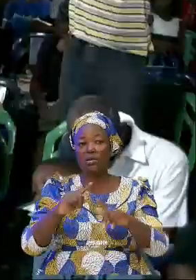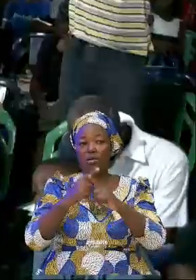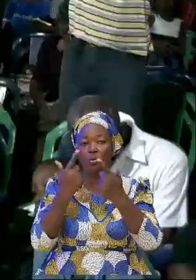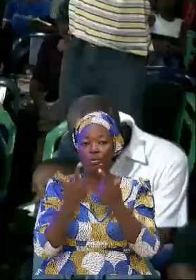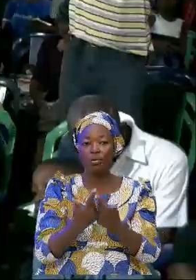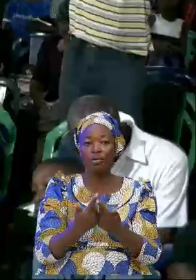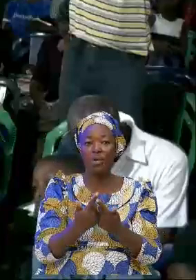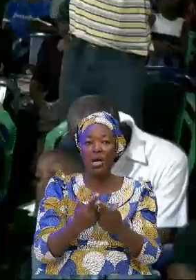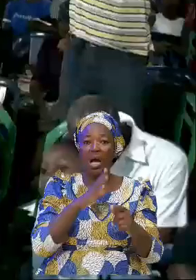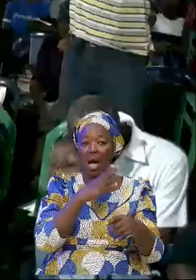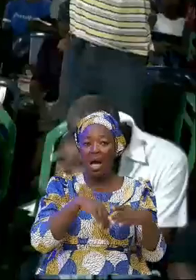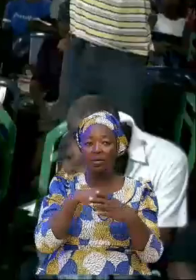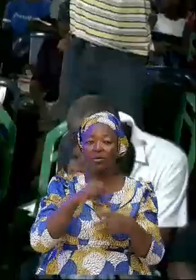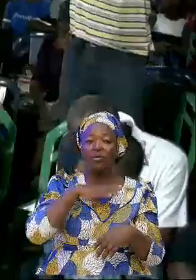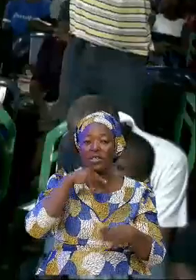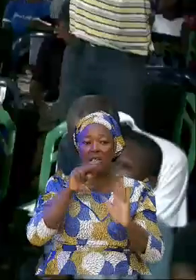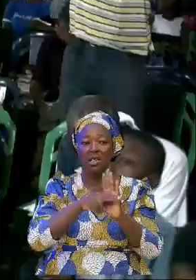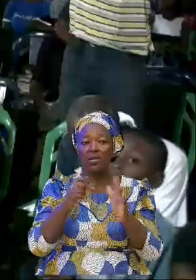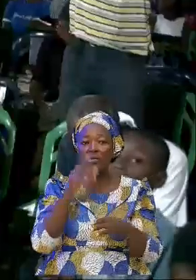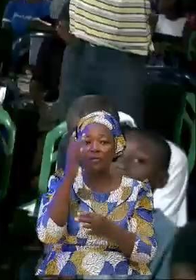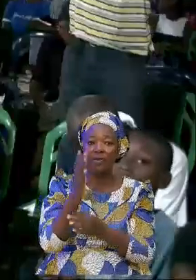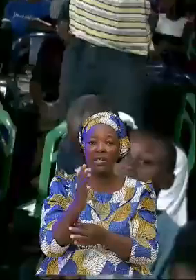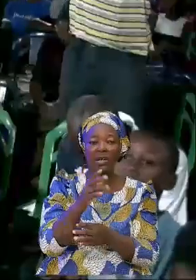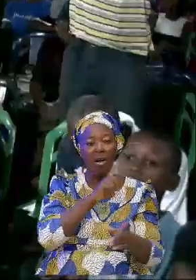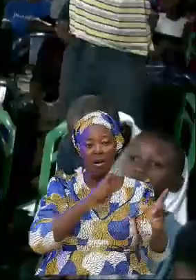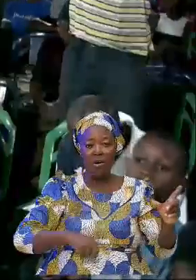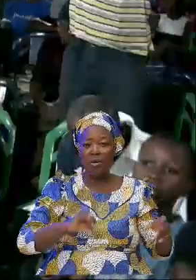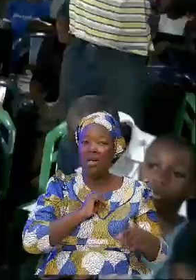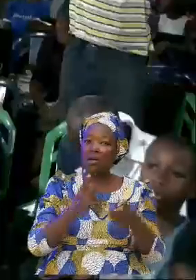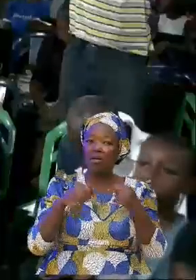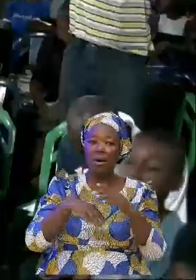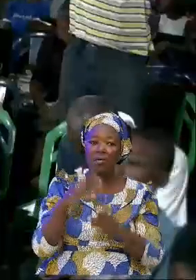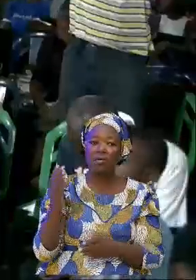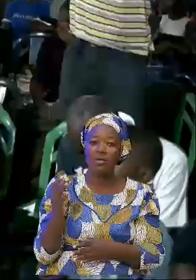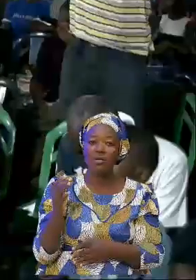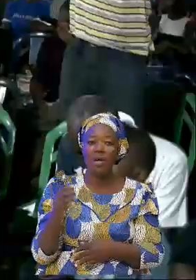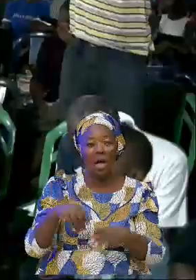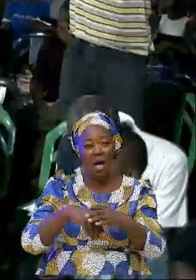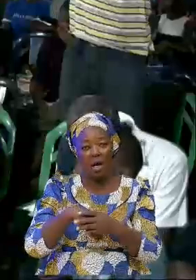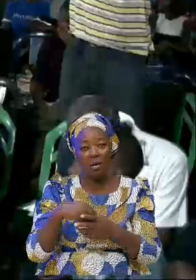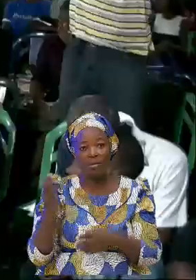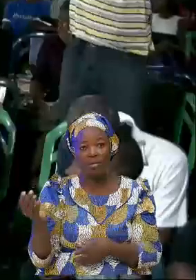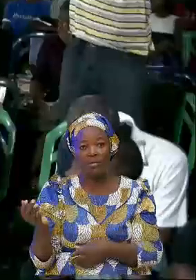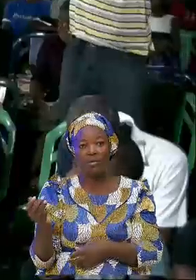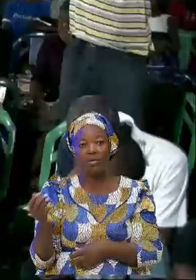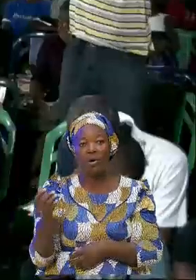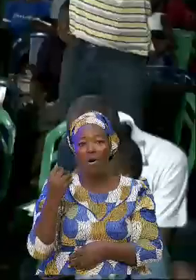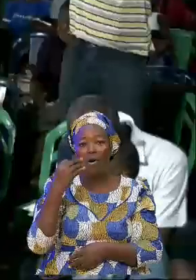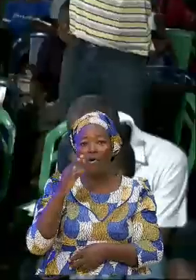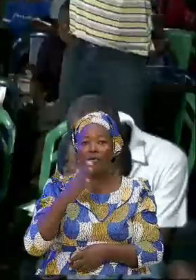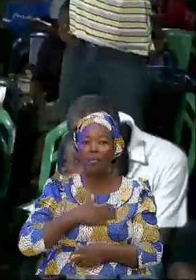out of that gang, out of the filthiness of the flesh. Lord, I come